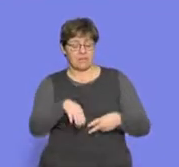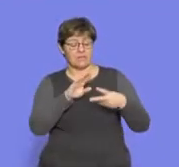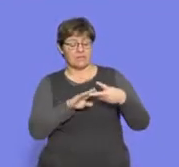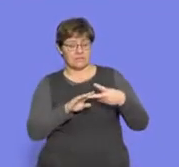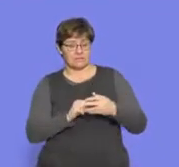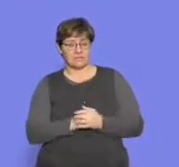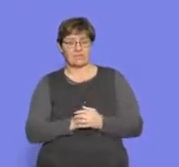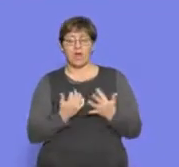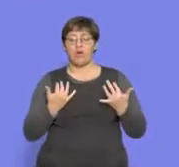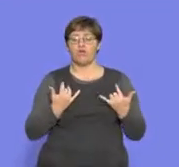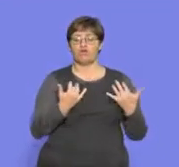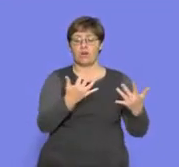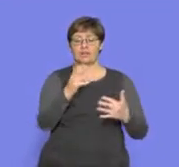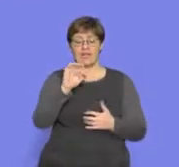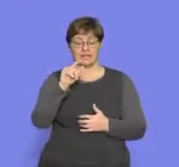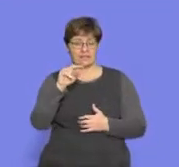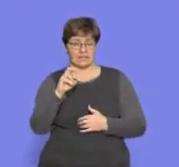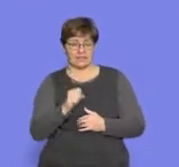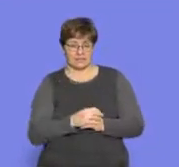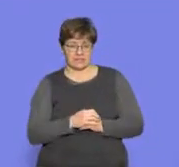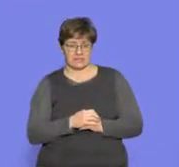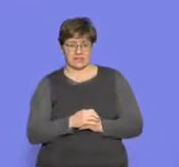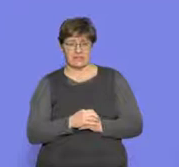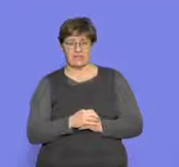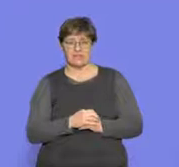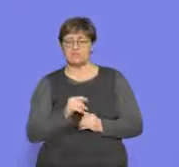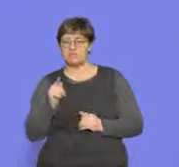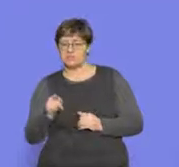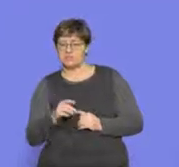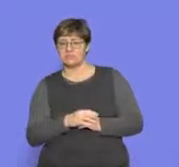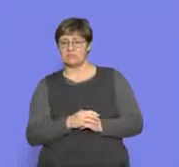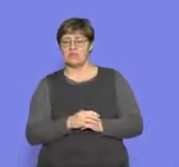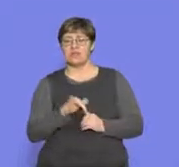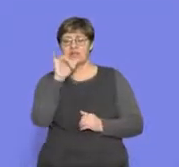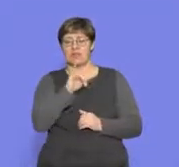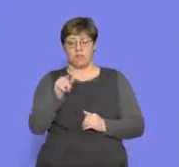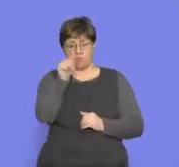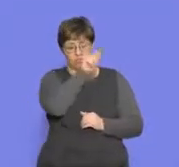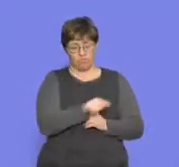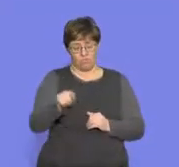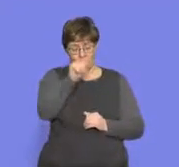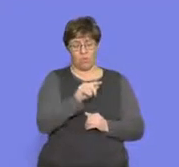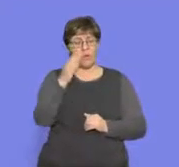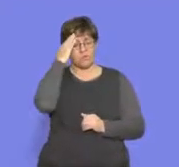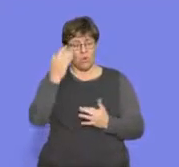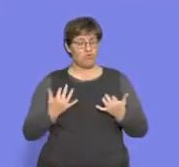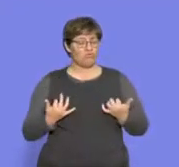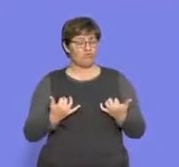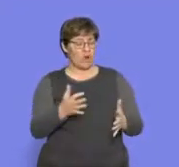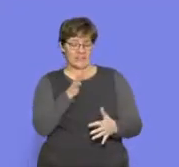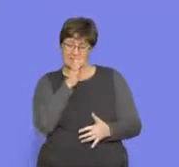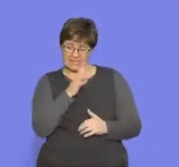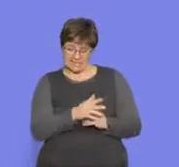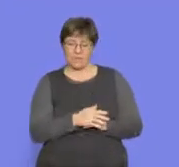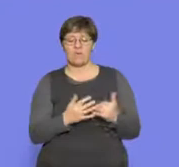that we look at are your grasslands. And so this is indicated by the key, which is yellow. And so as we know that these are the areas